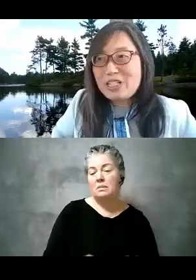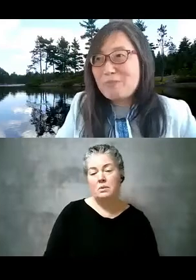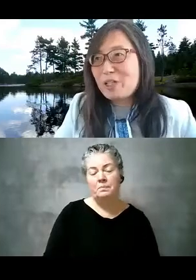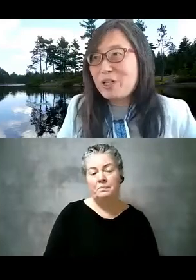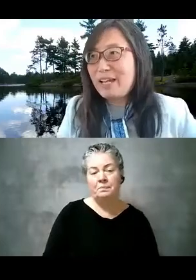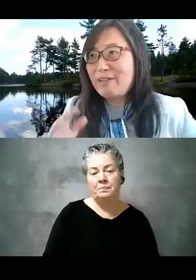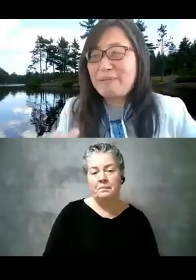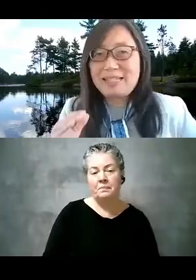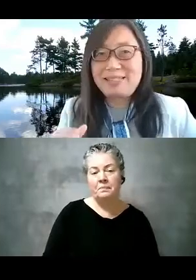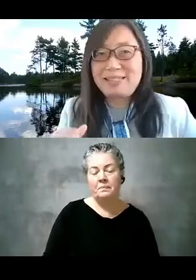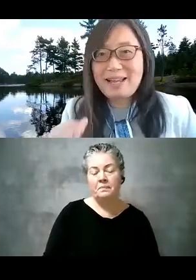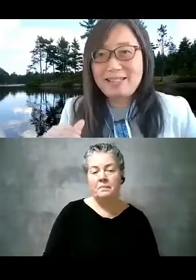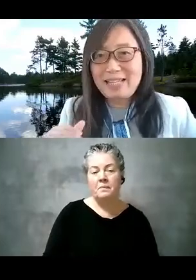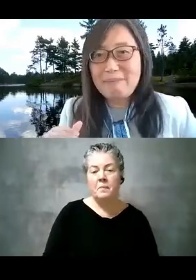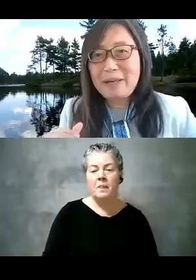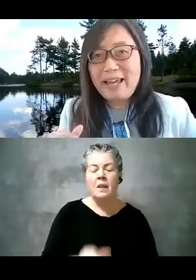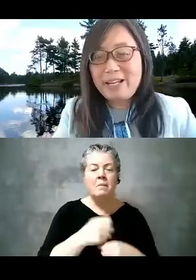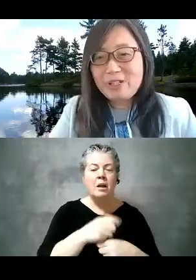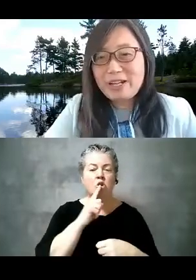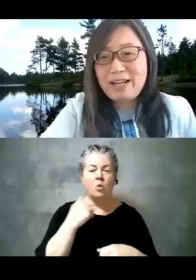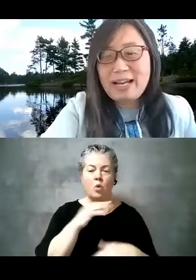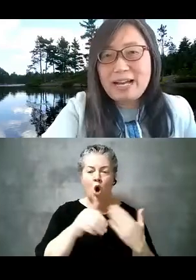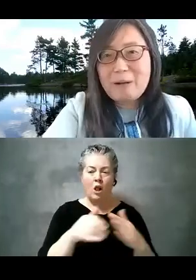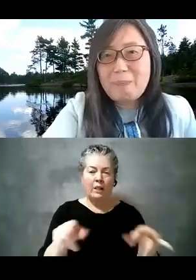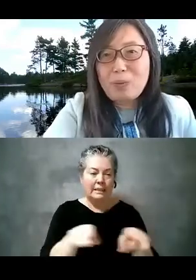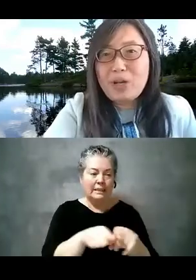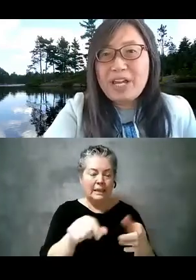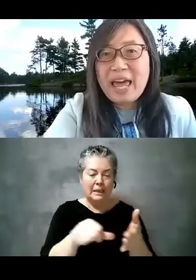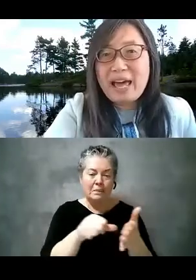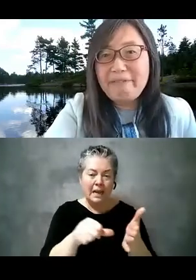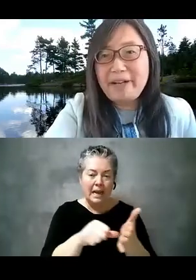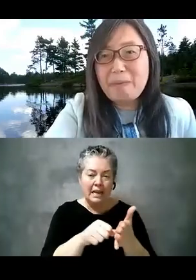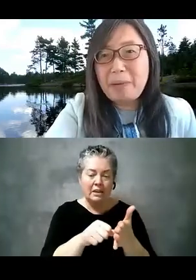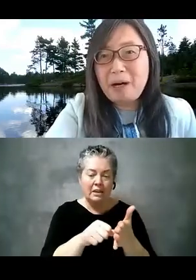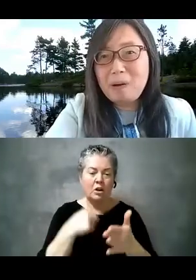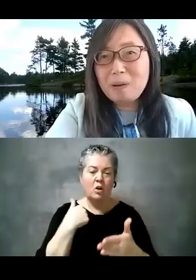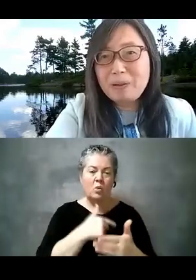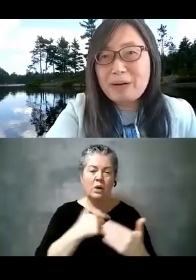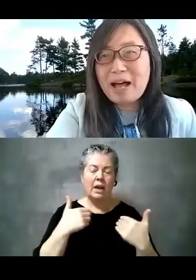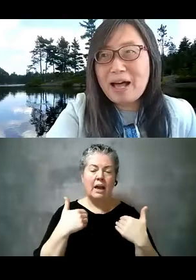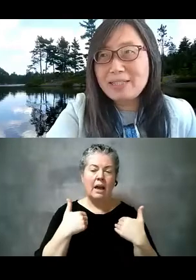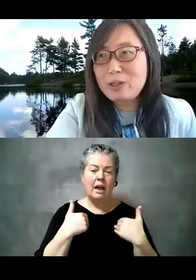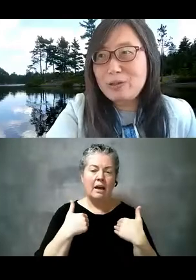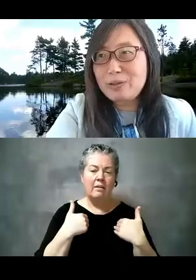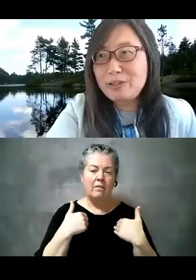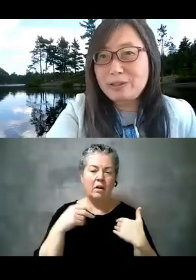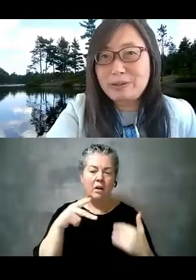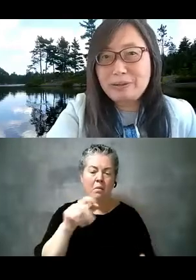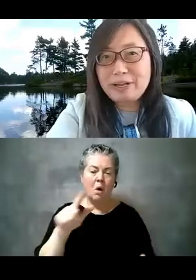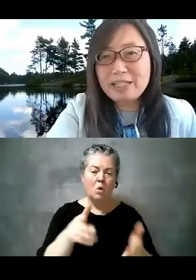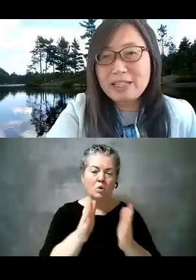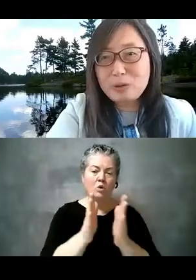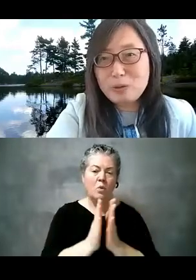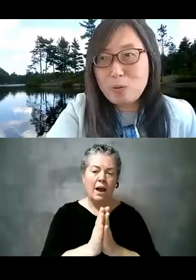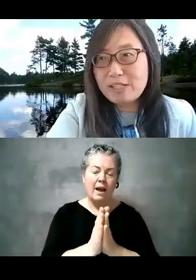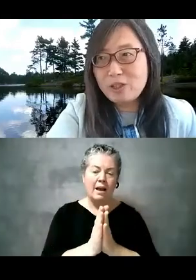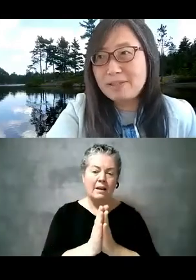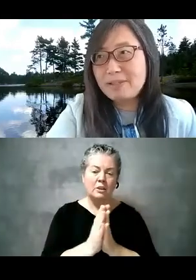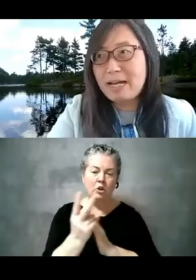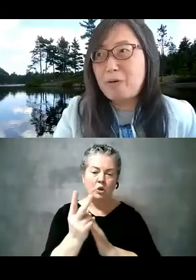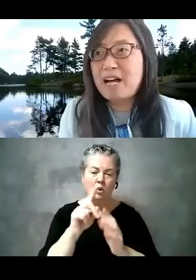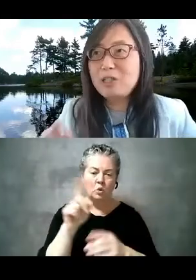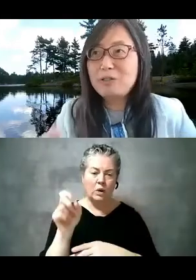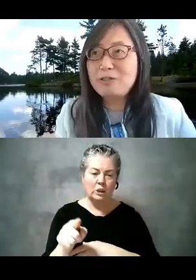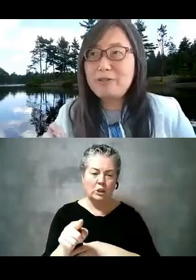So just to make sure everybody is staying on the same page, we have a poll that will ask you two